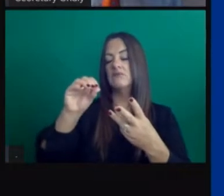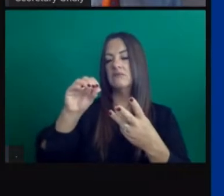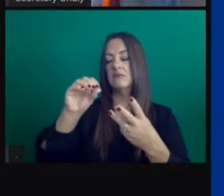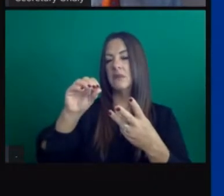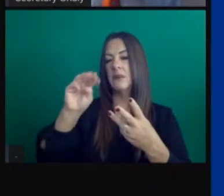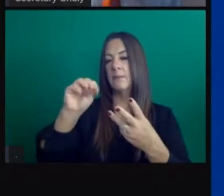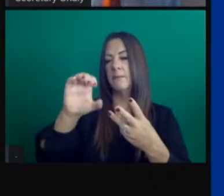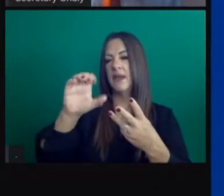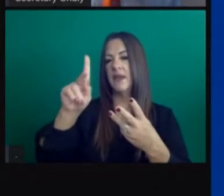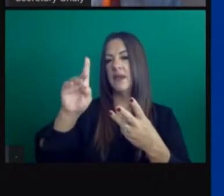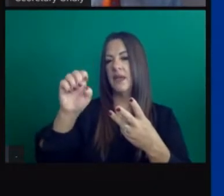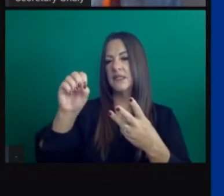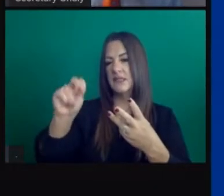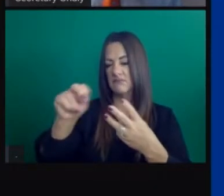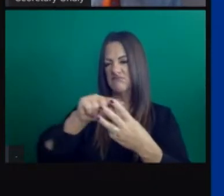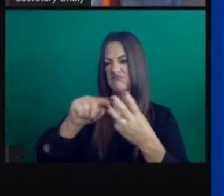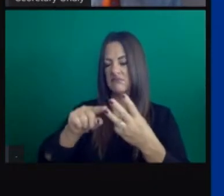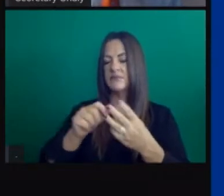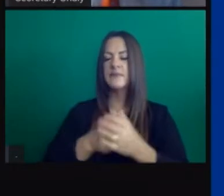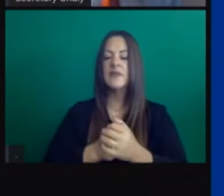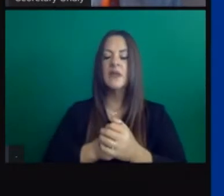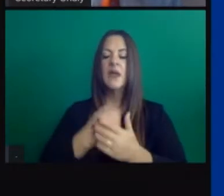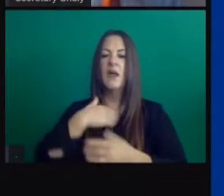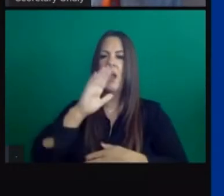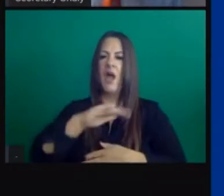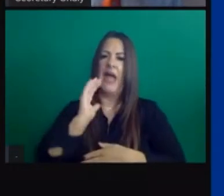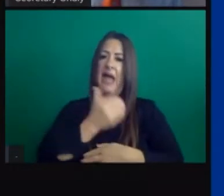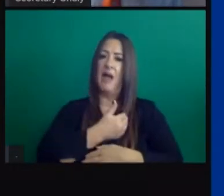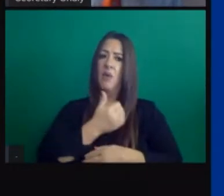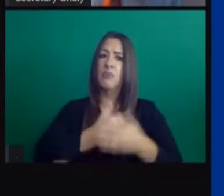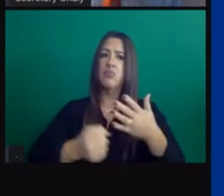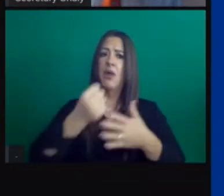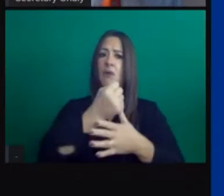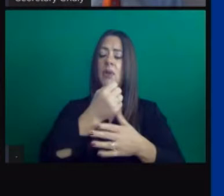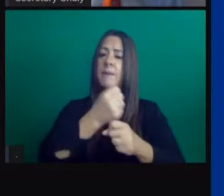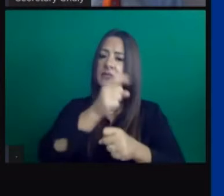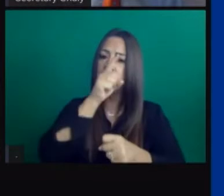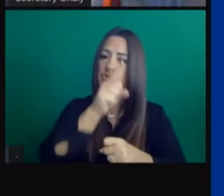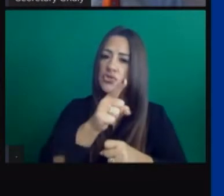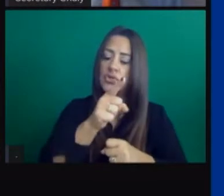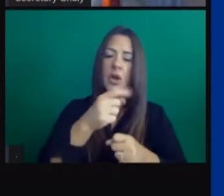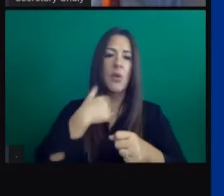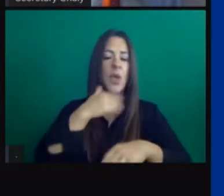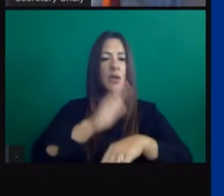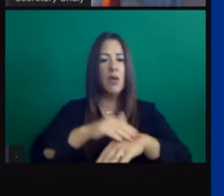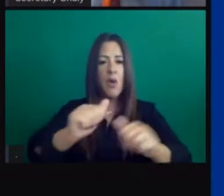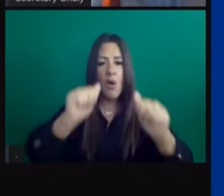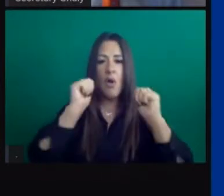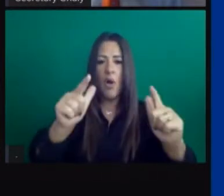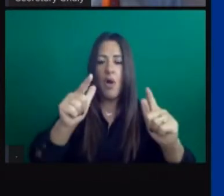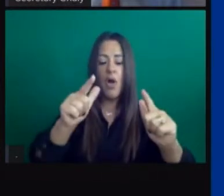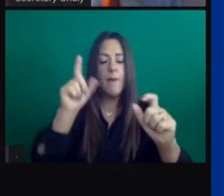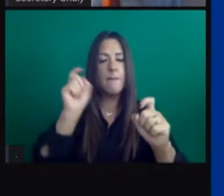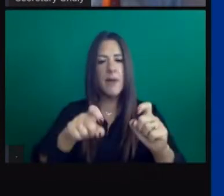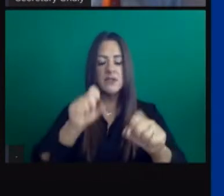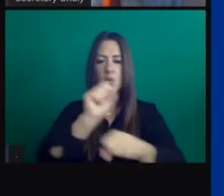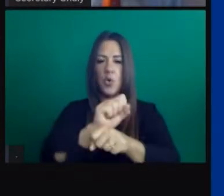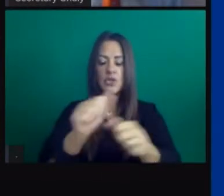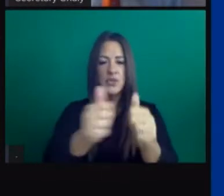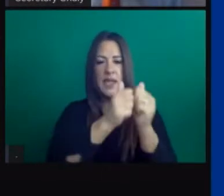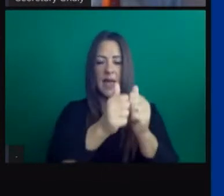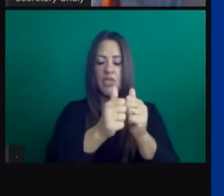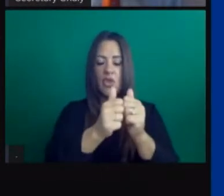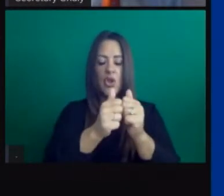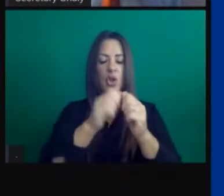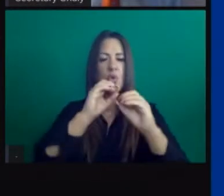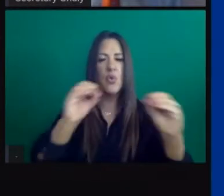our highest priority, the governor's highest priority, to be in an all hands on deck sort of formation, working